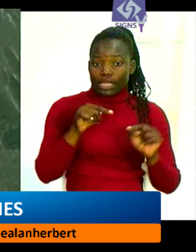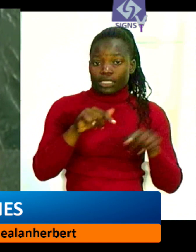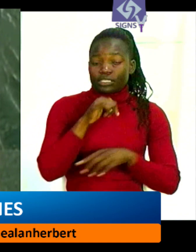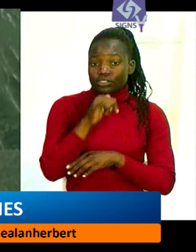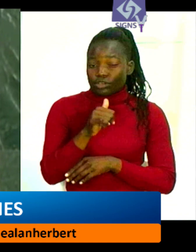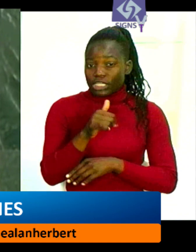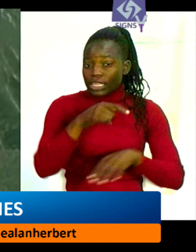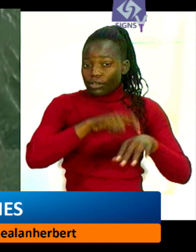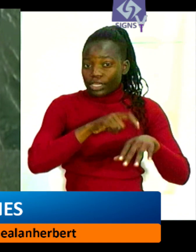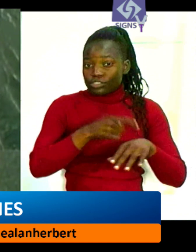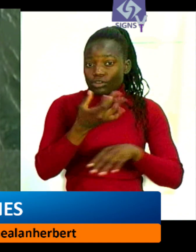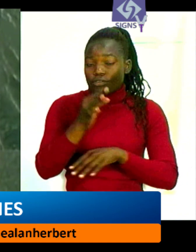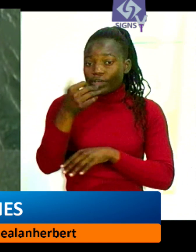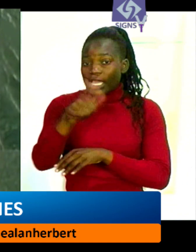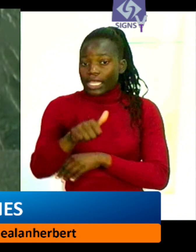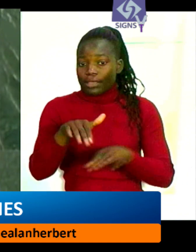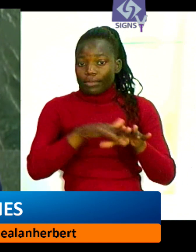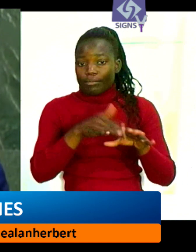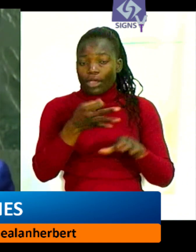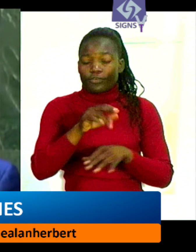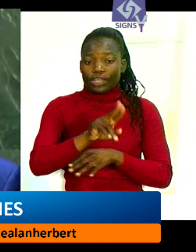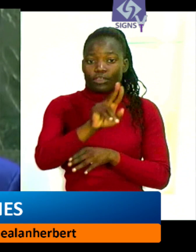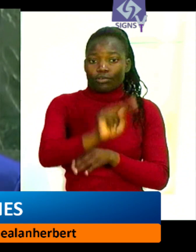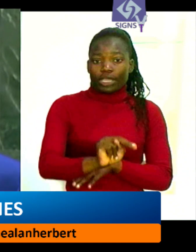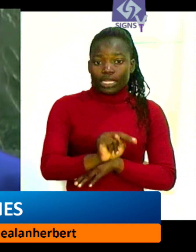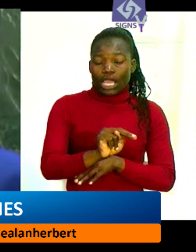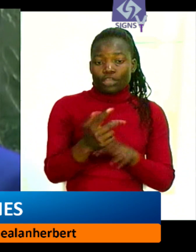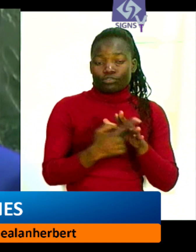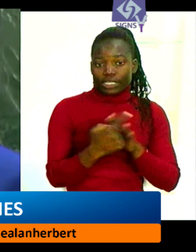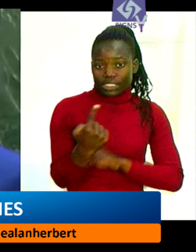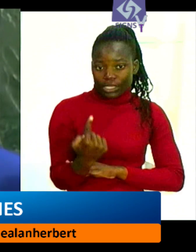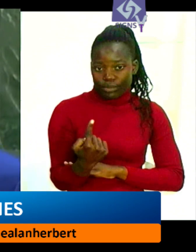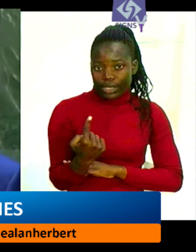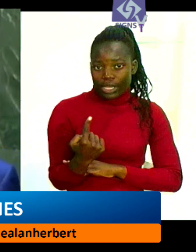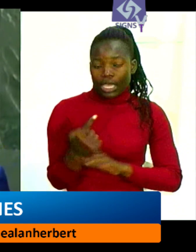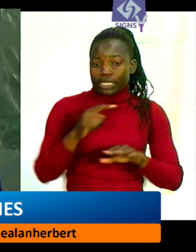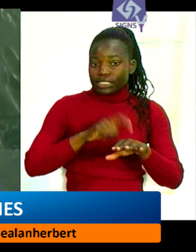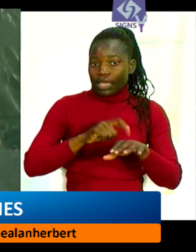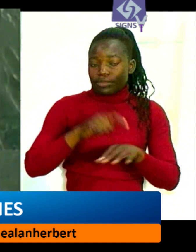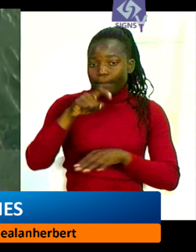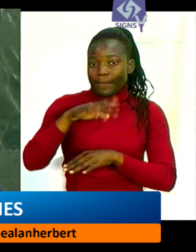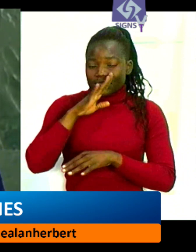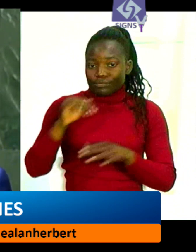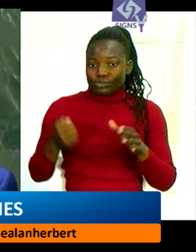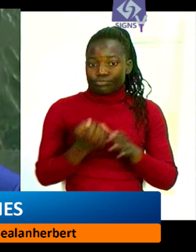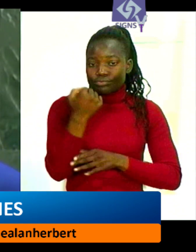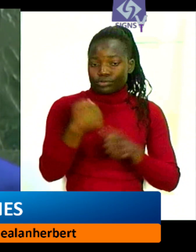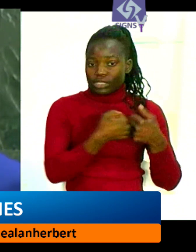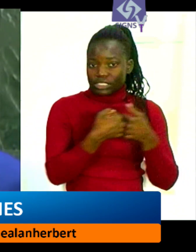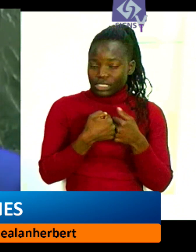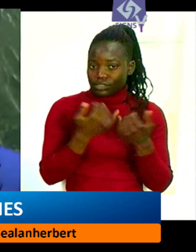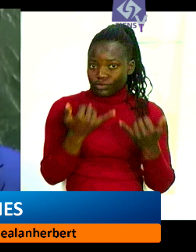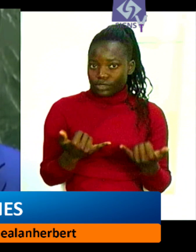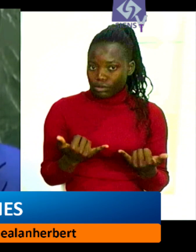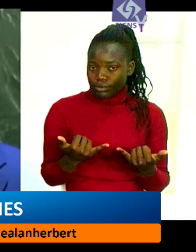attained. This is not the occasion for any member of the United Nations to escape when they should